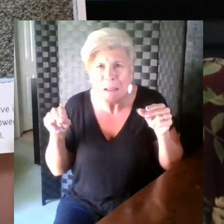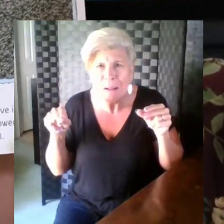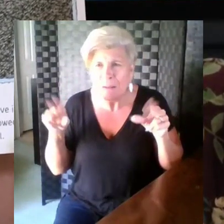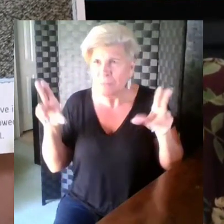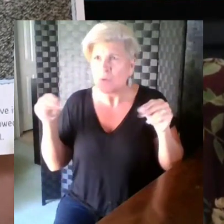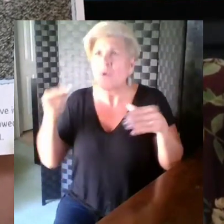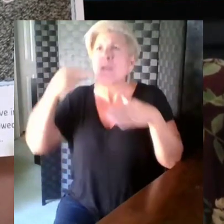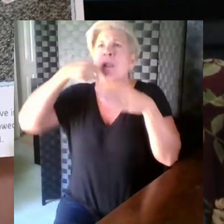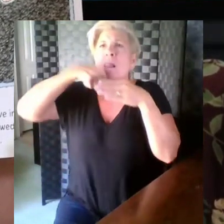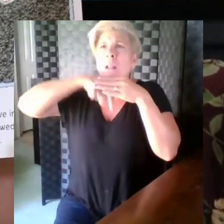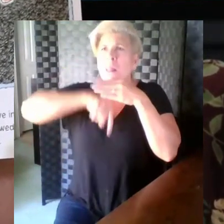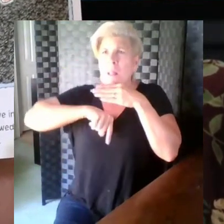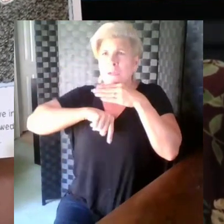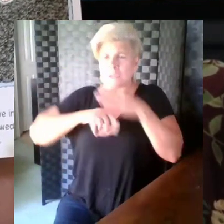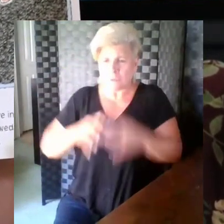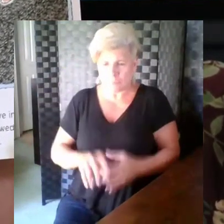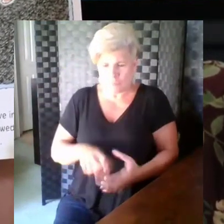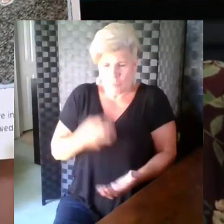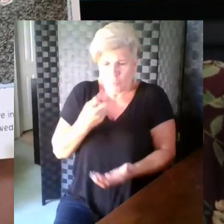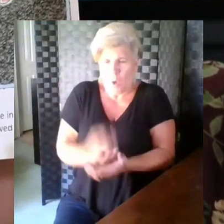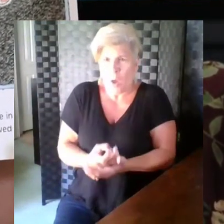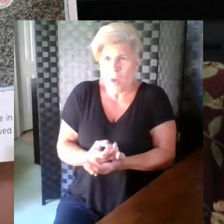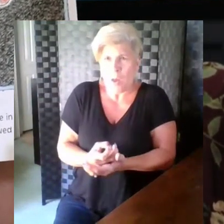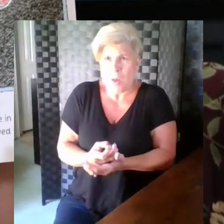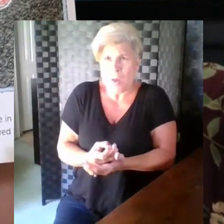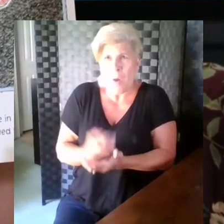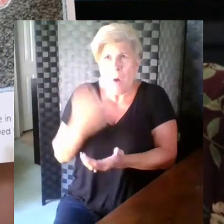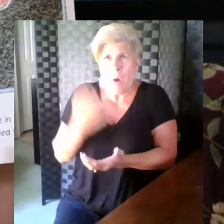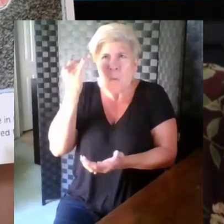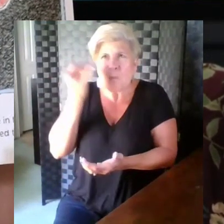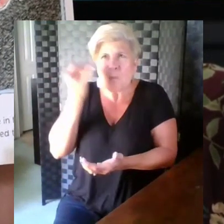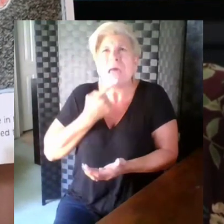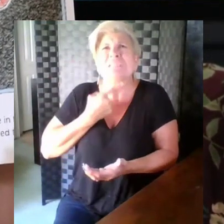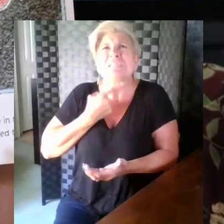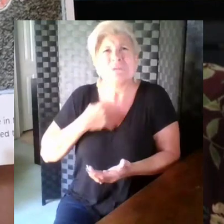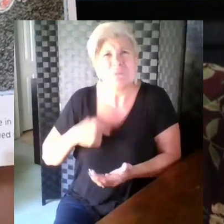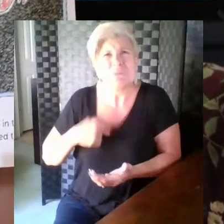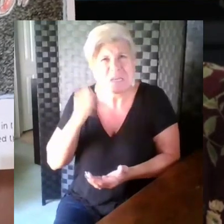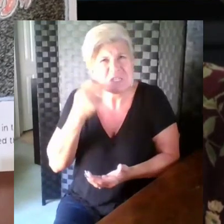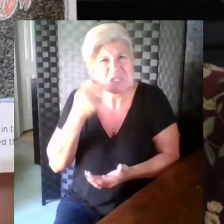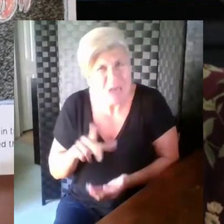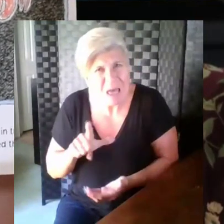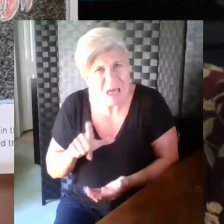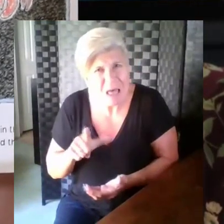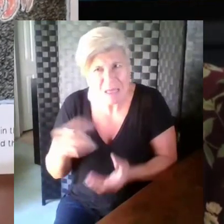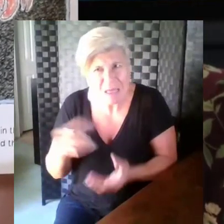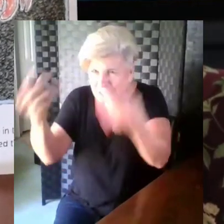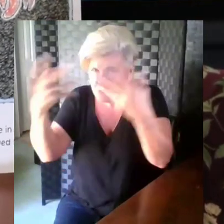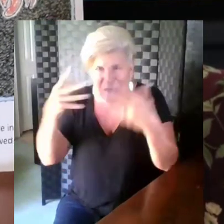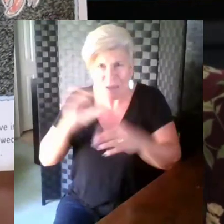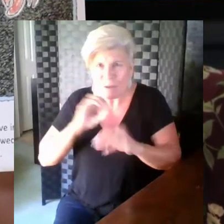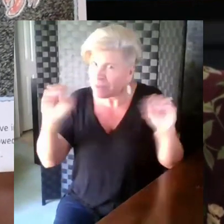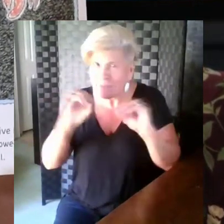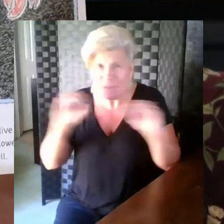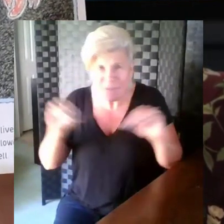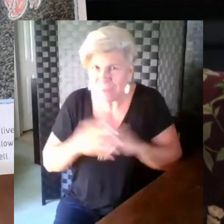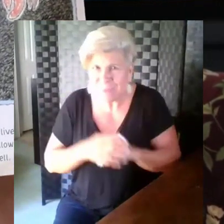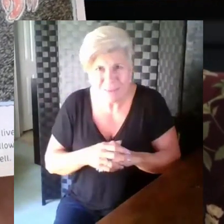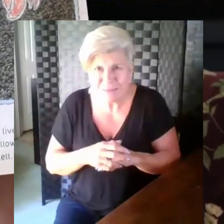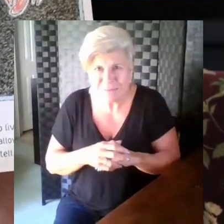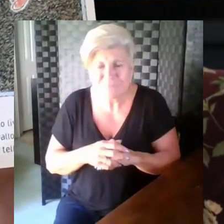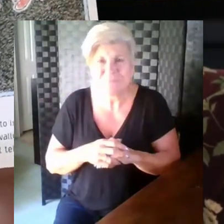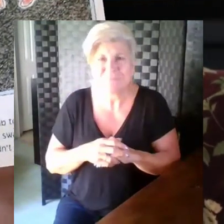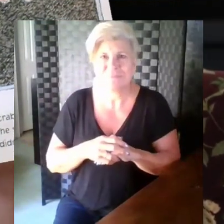the crab to live in the shell. I don't know why she swallowed the shell. She didn't tell.